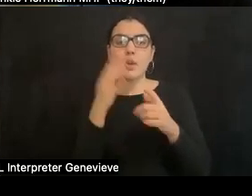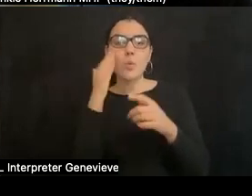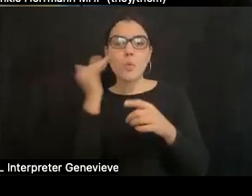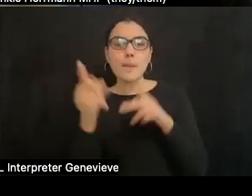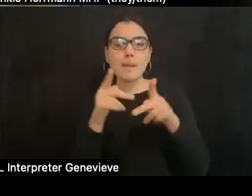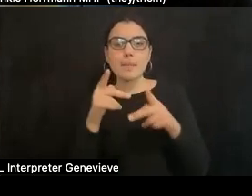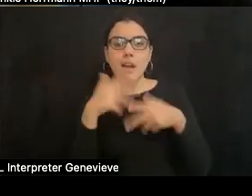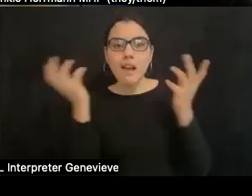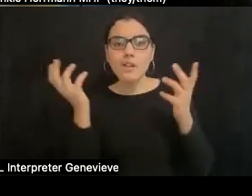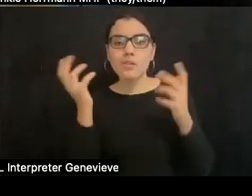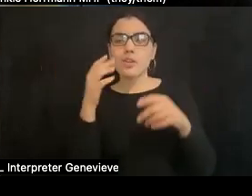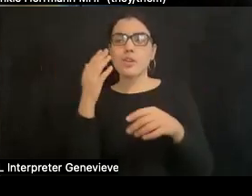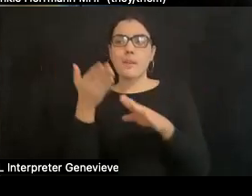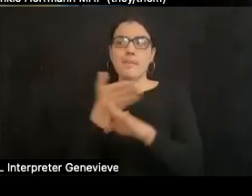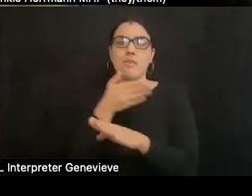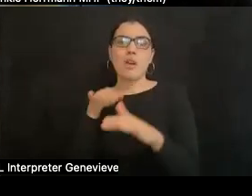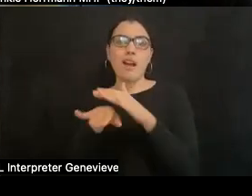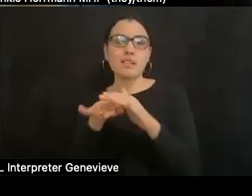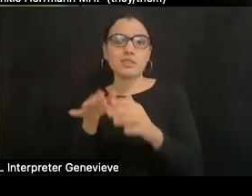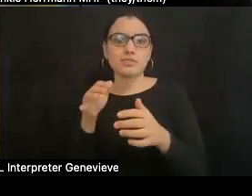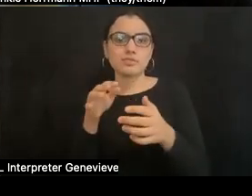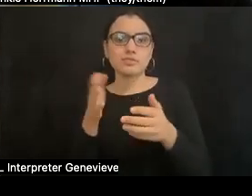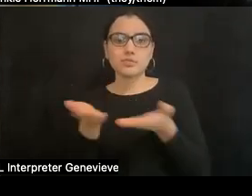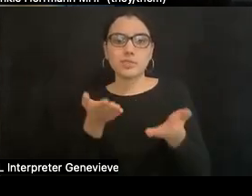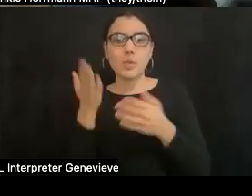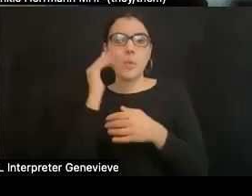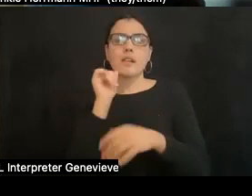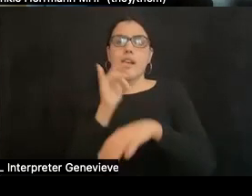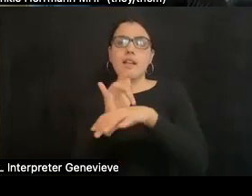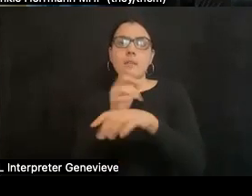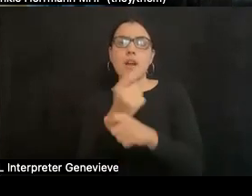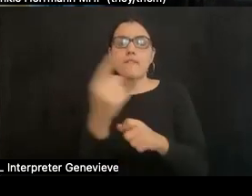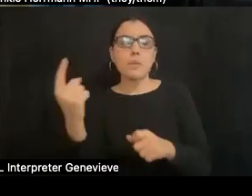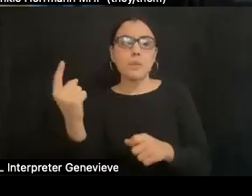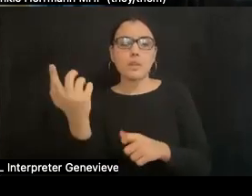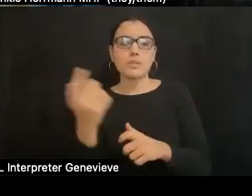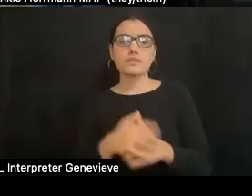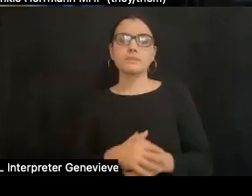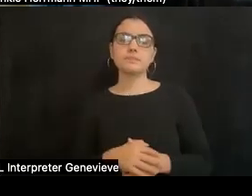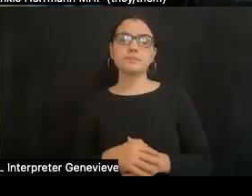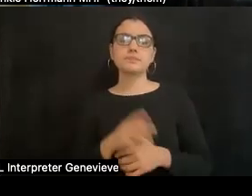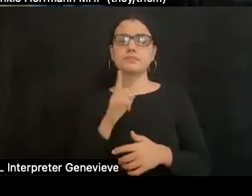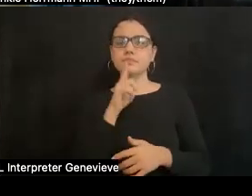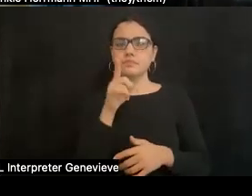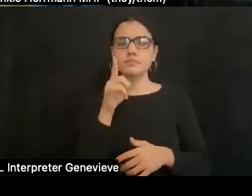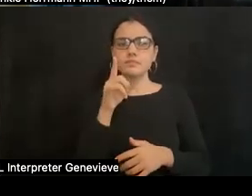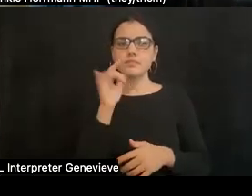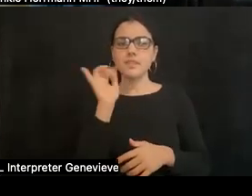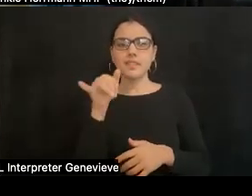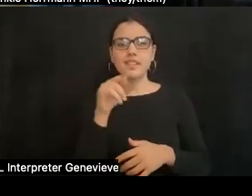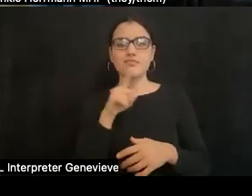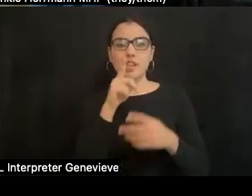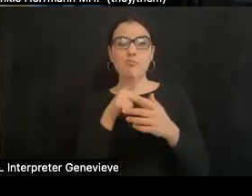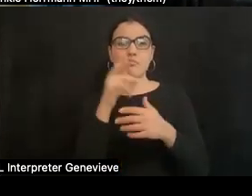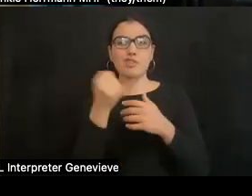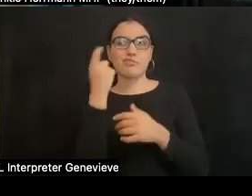before they have access to these services? Why aren't these just available for everybody? So that's one of the big projects we just